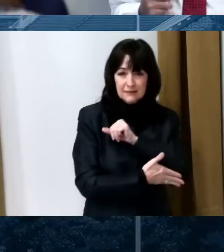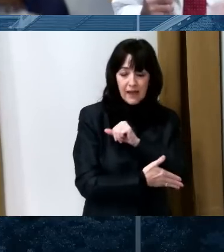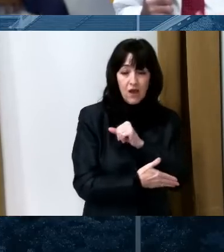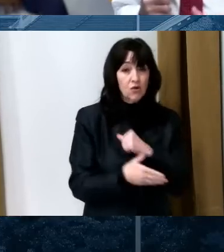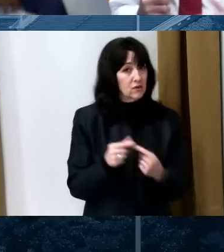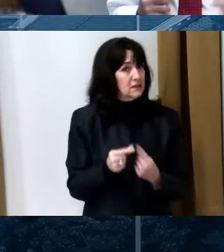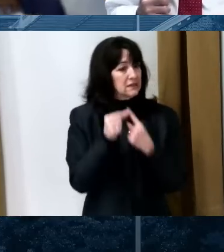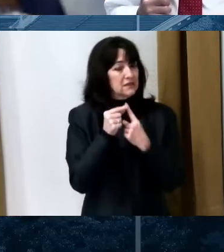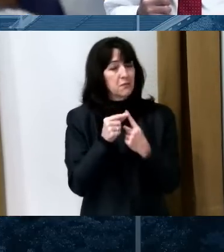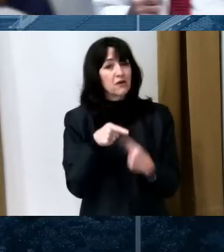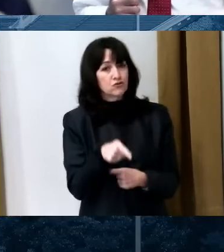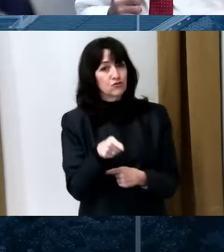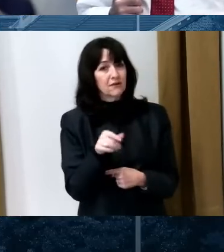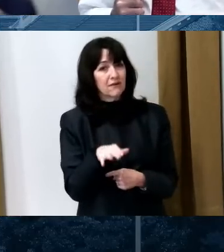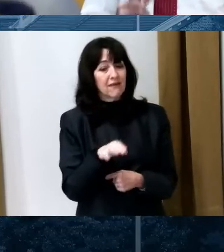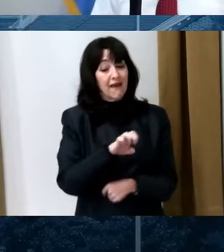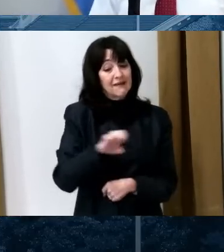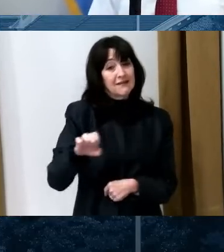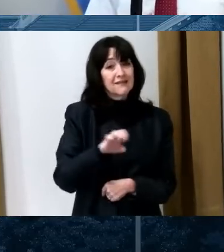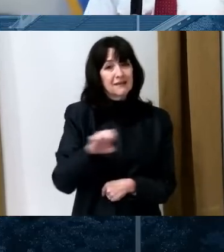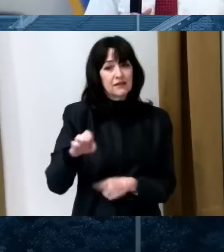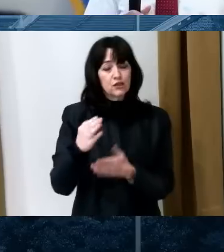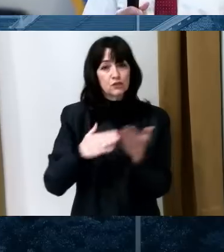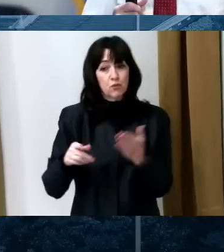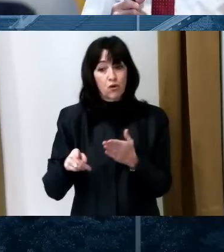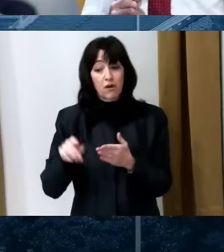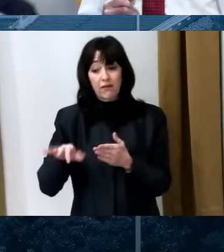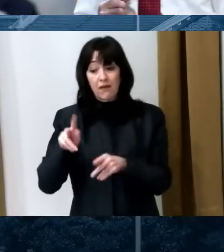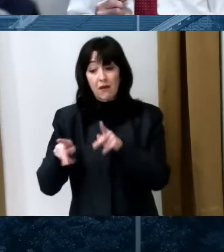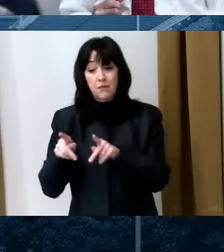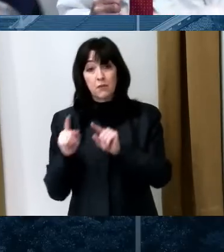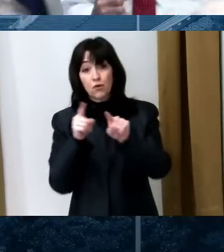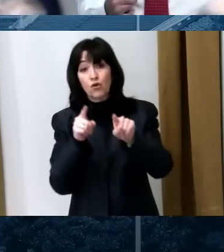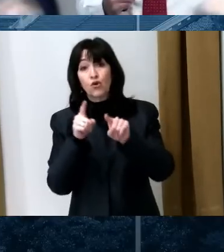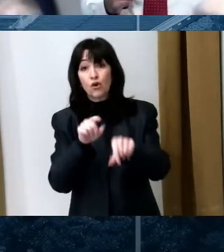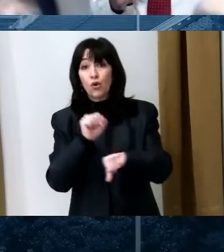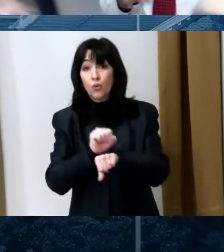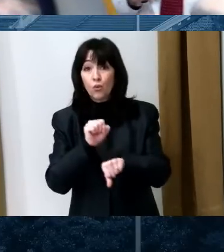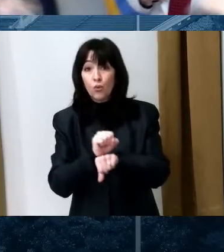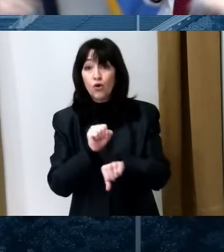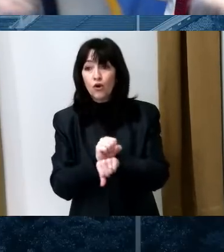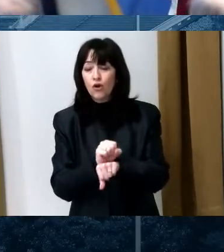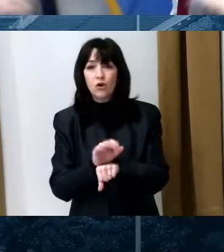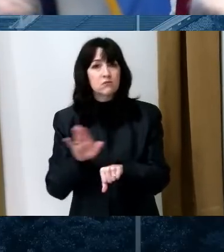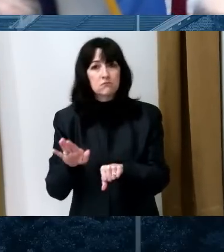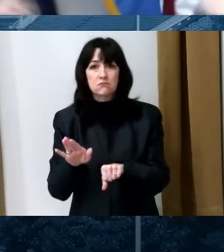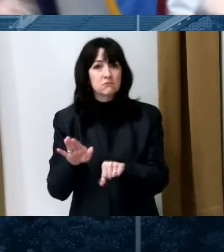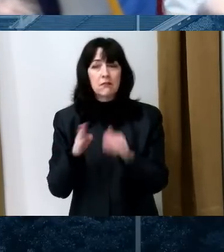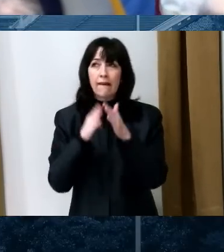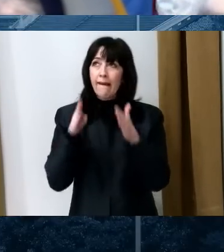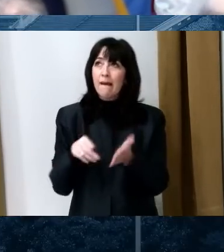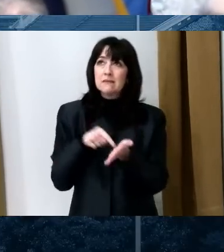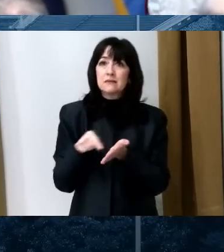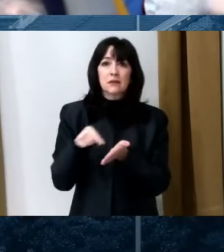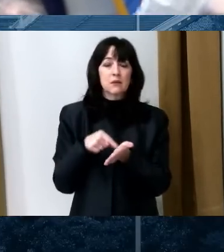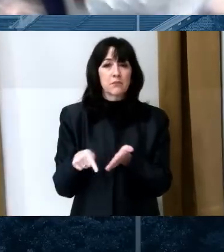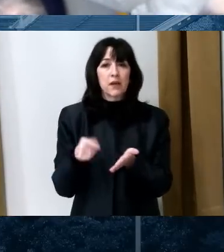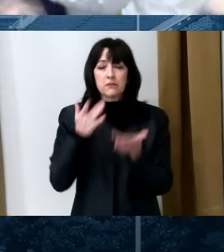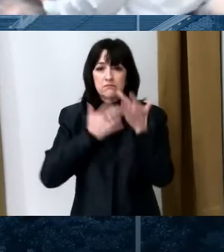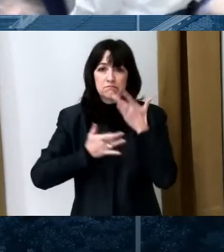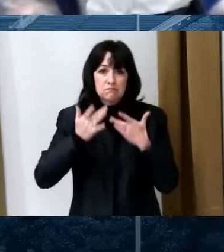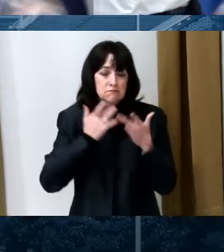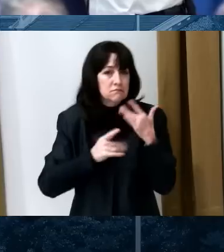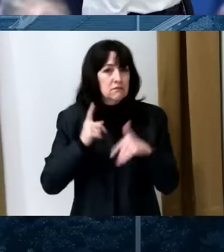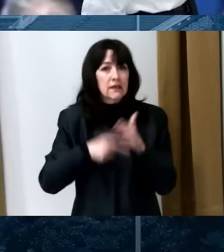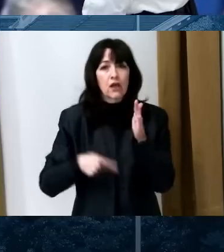side, workers, folks that go to work every day and that they don't have a place to live that they can afford, and we're seeing that across our state.